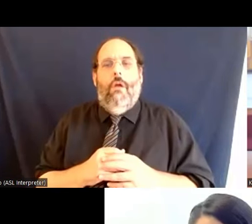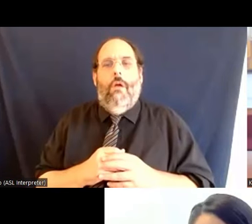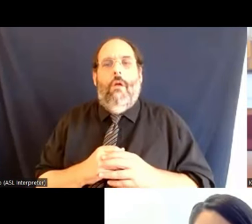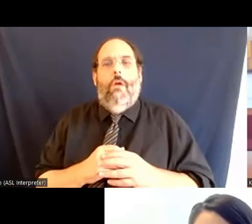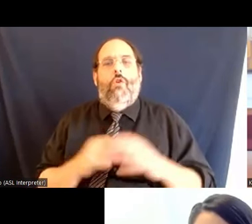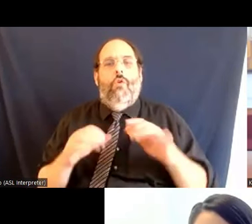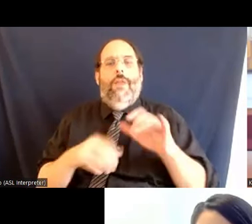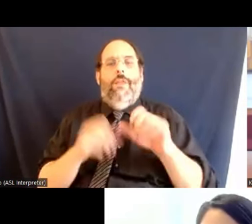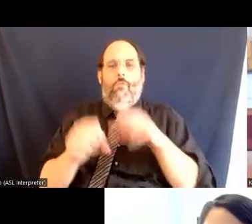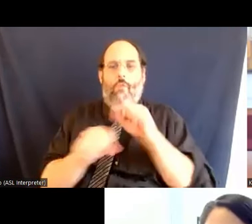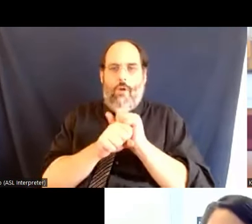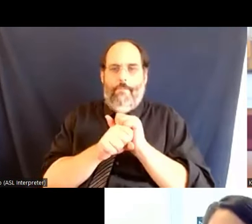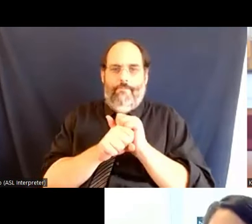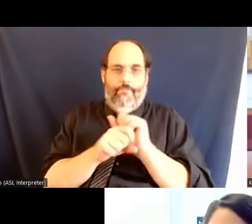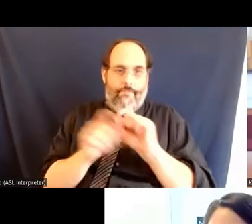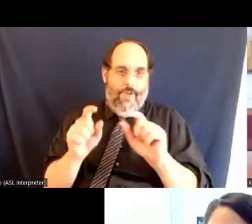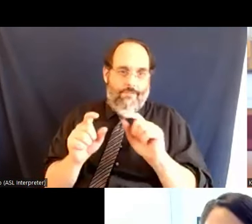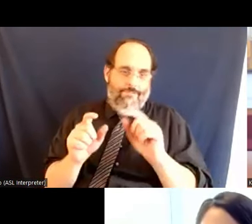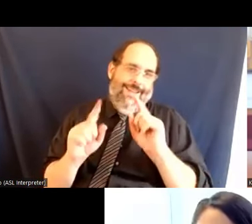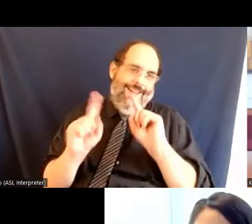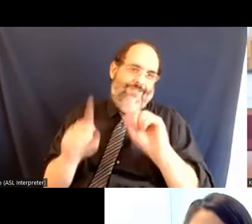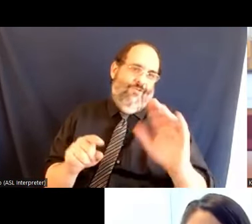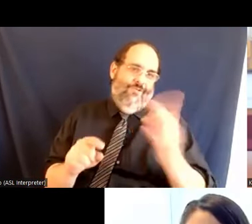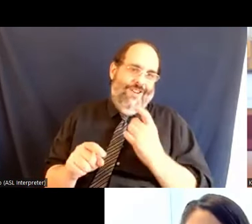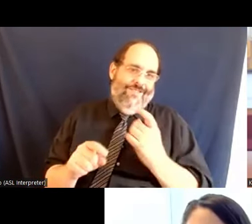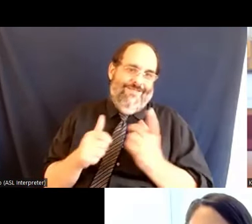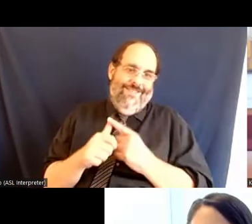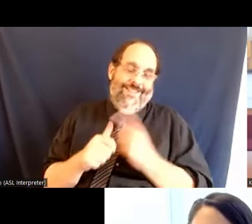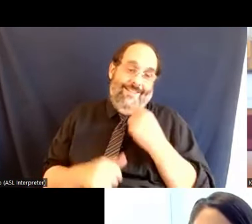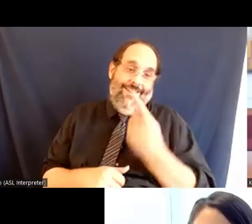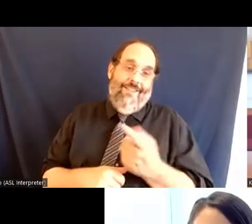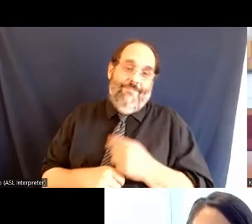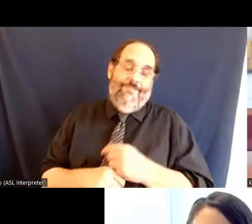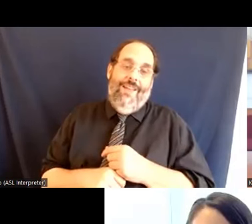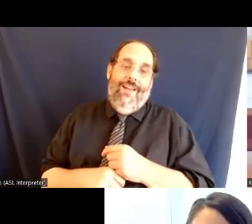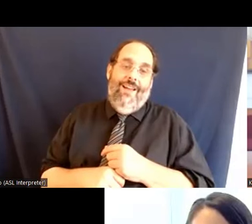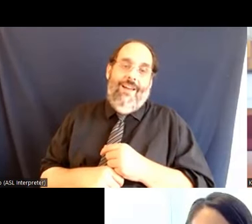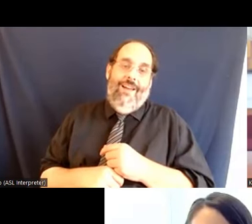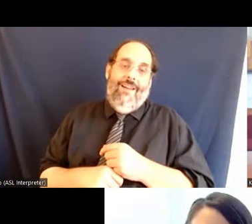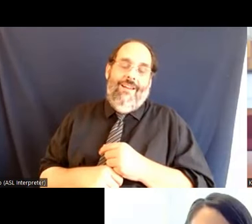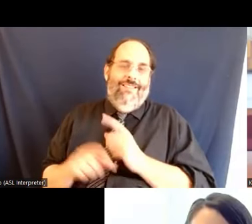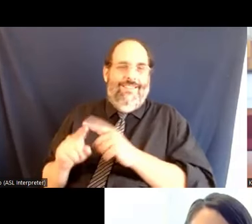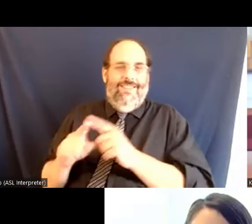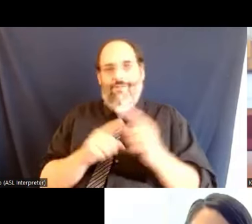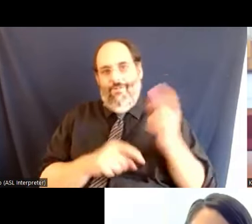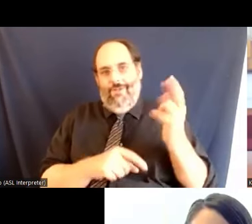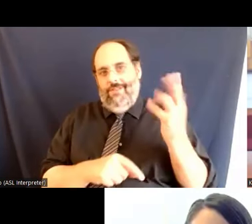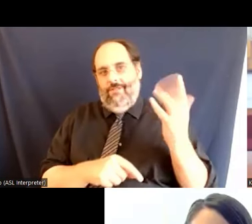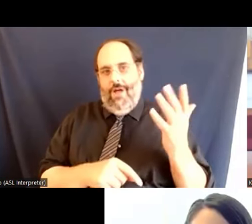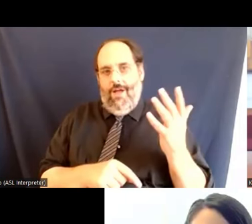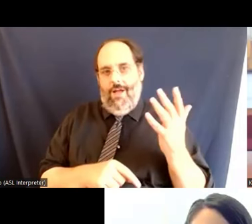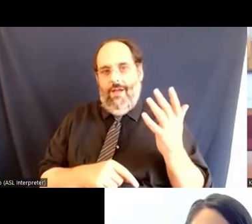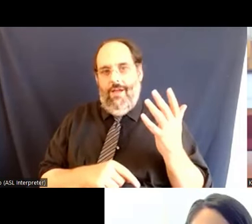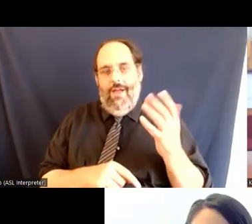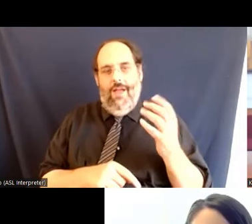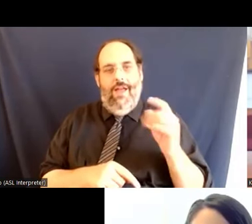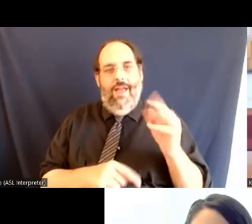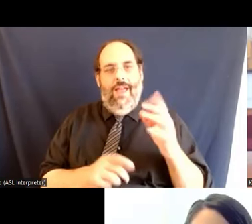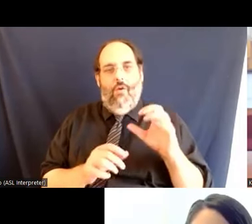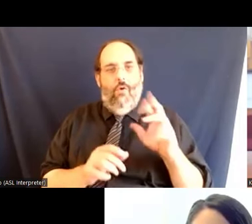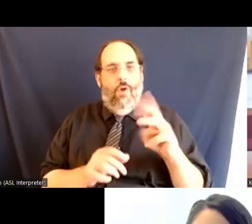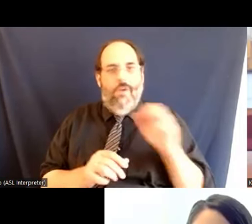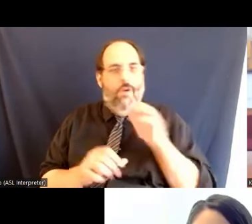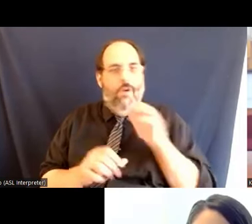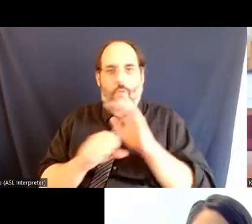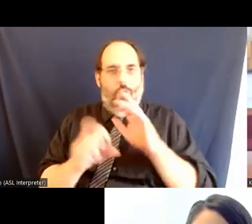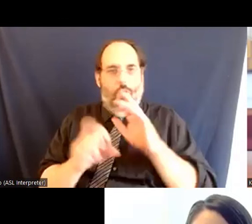work. To respond to your question, first, I have to say that there are various reasons why hate crimes are underreported. One